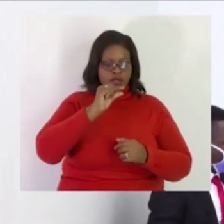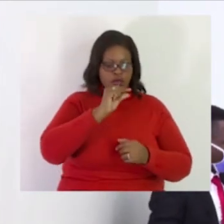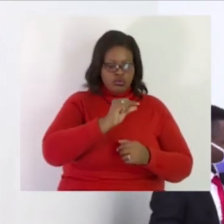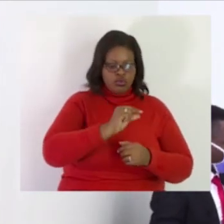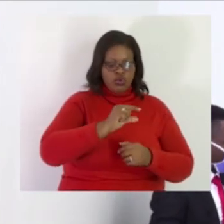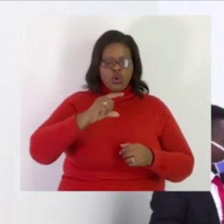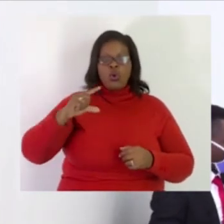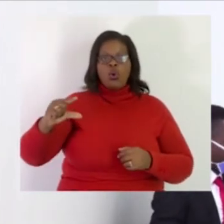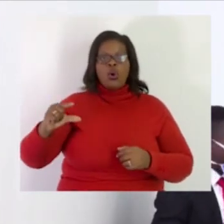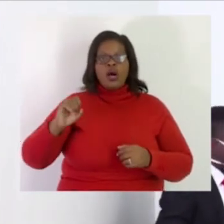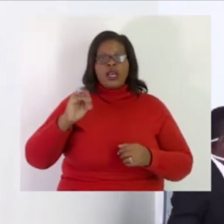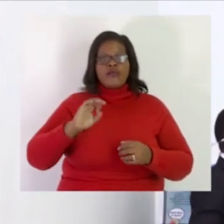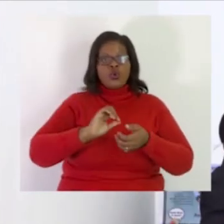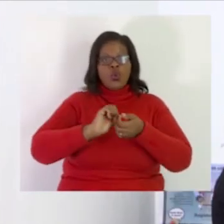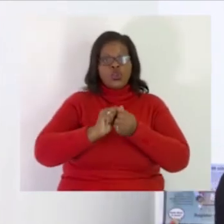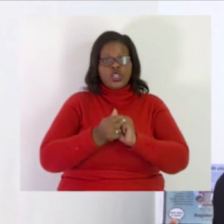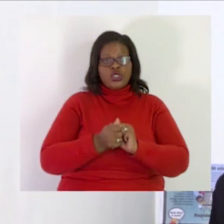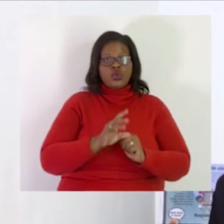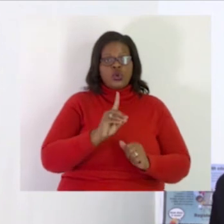take that back to descending order,